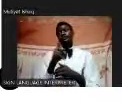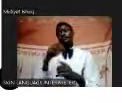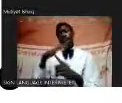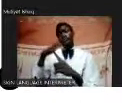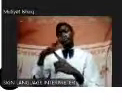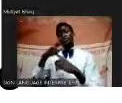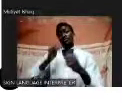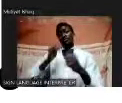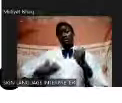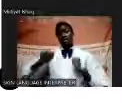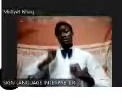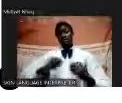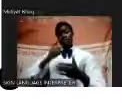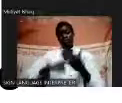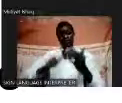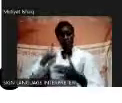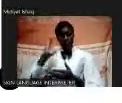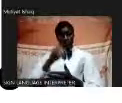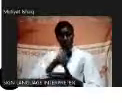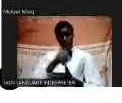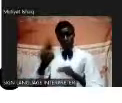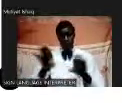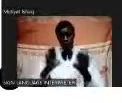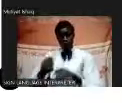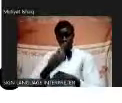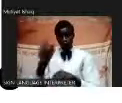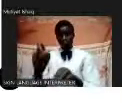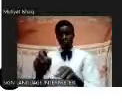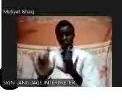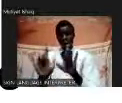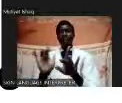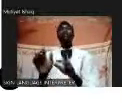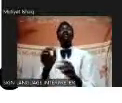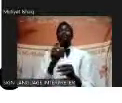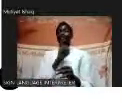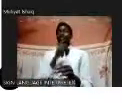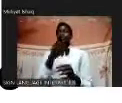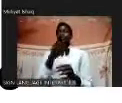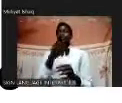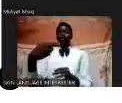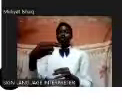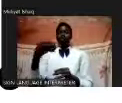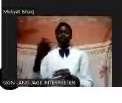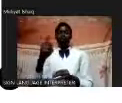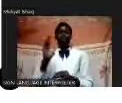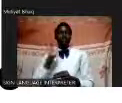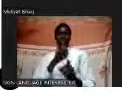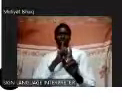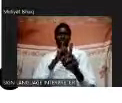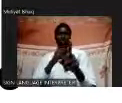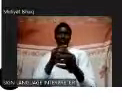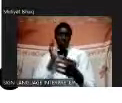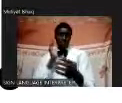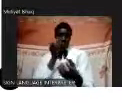of the training, of this program rather, will come back and tell us who said what. So 1 minute